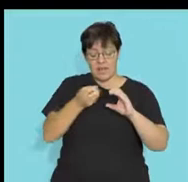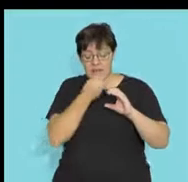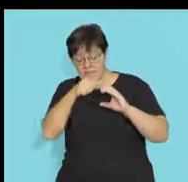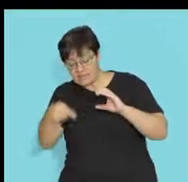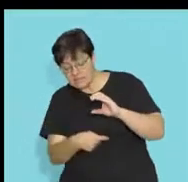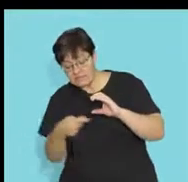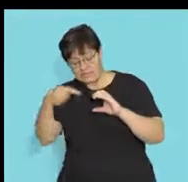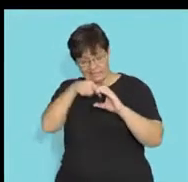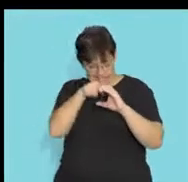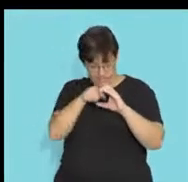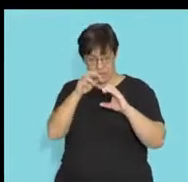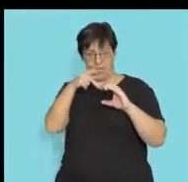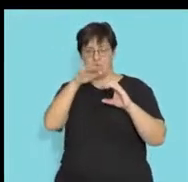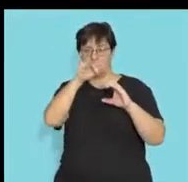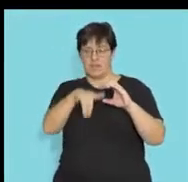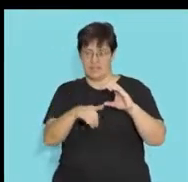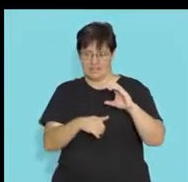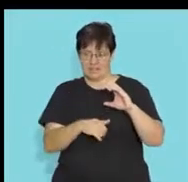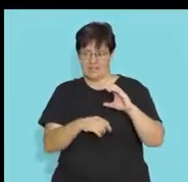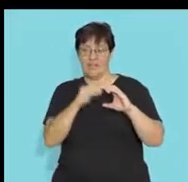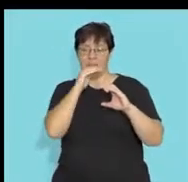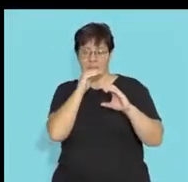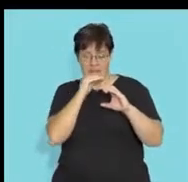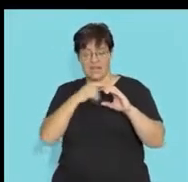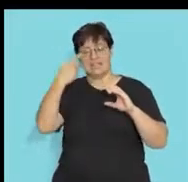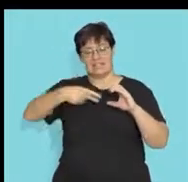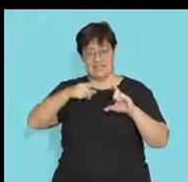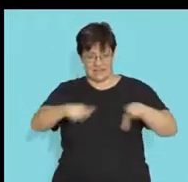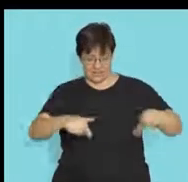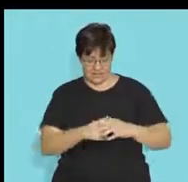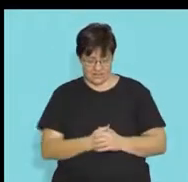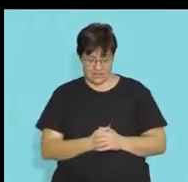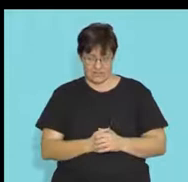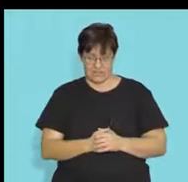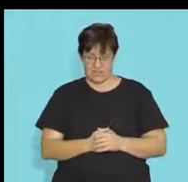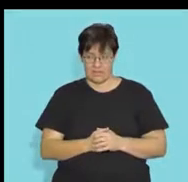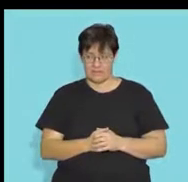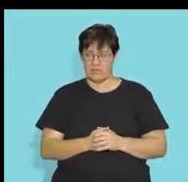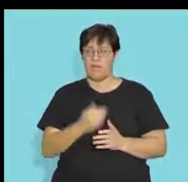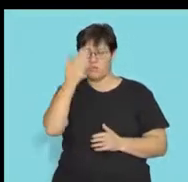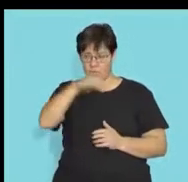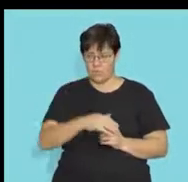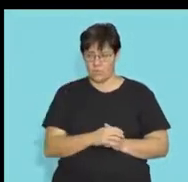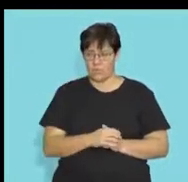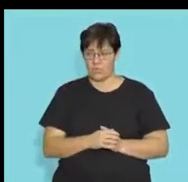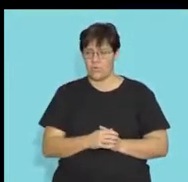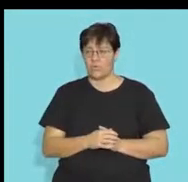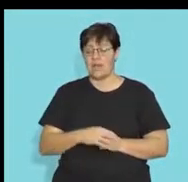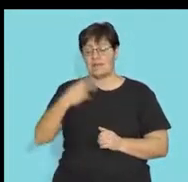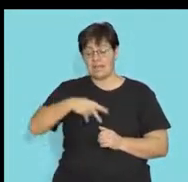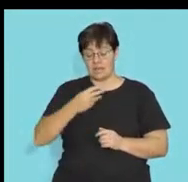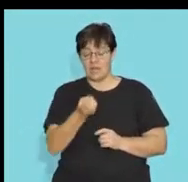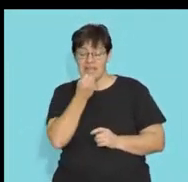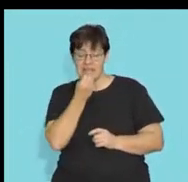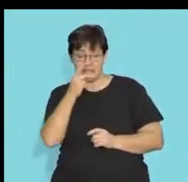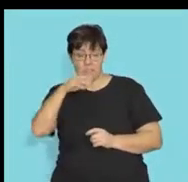the producers are called your primary consumers, and they make up the second trophic level. Subsequently, we know that secondary consumers